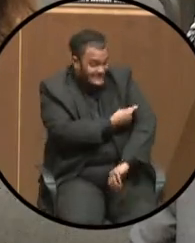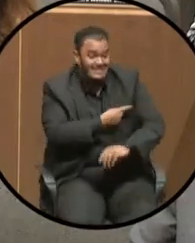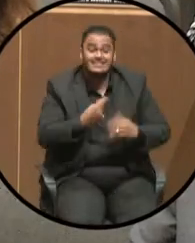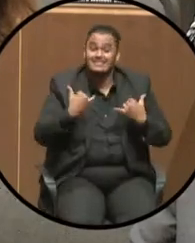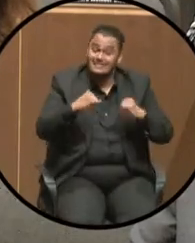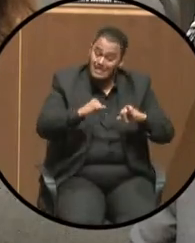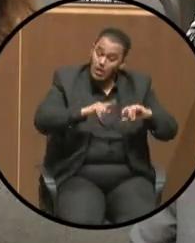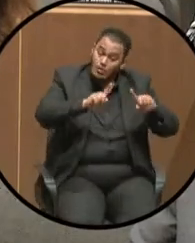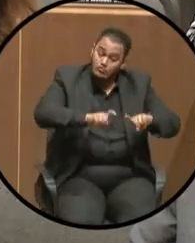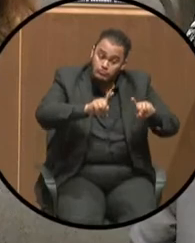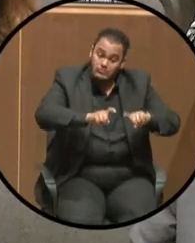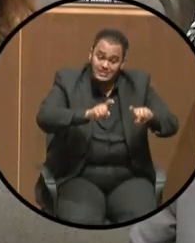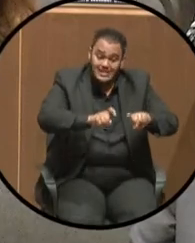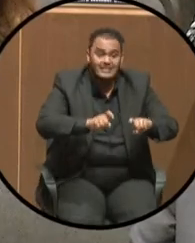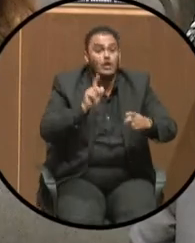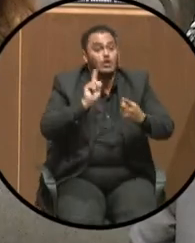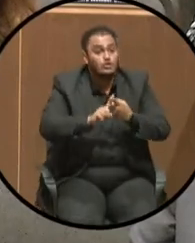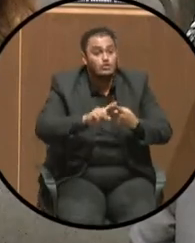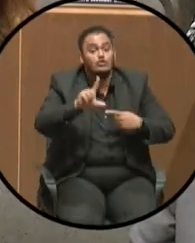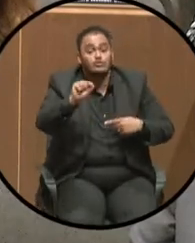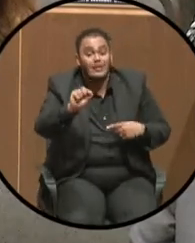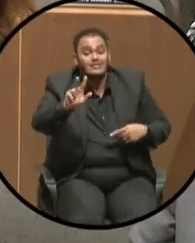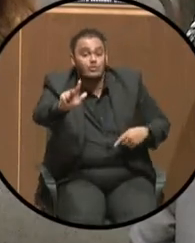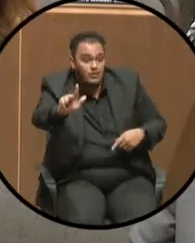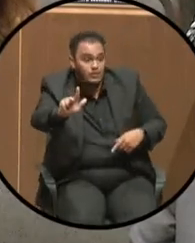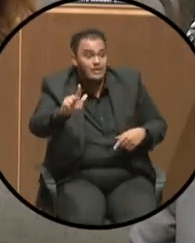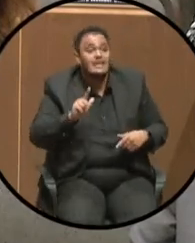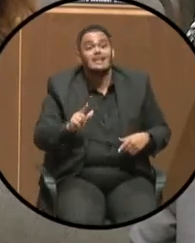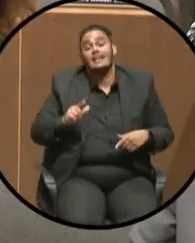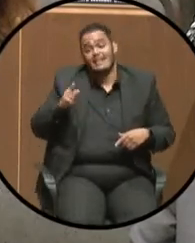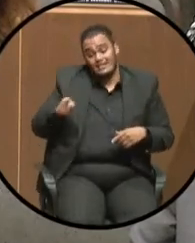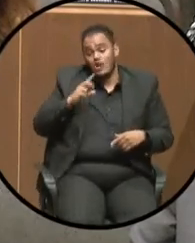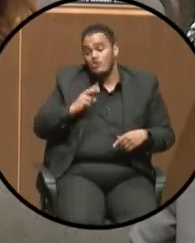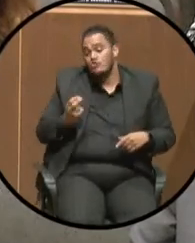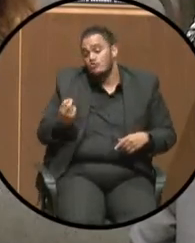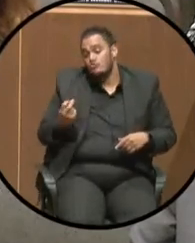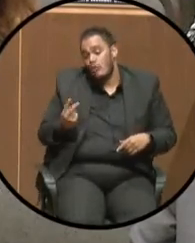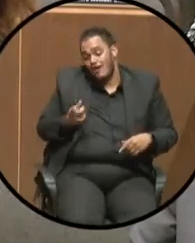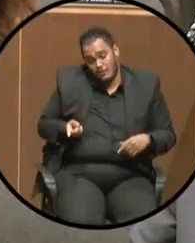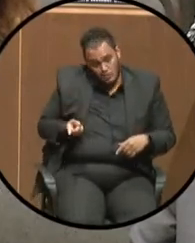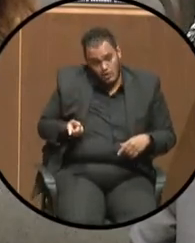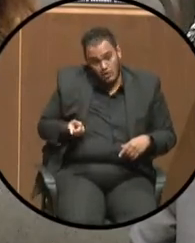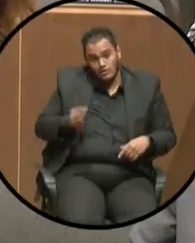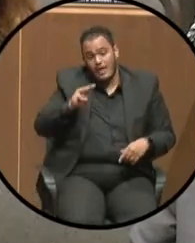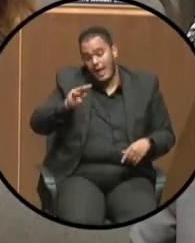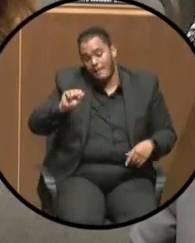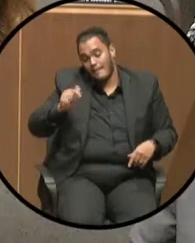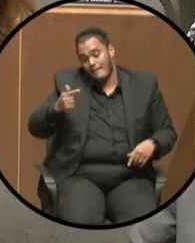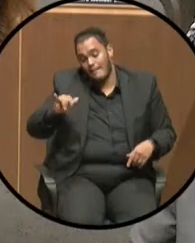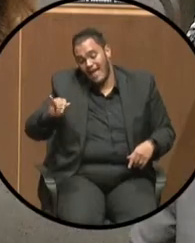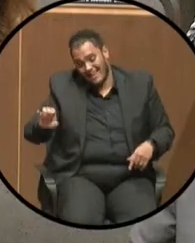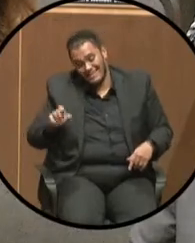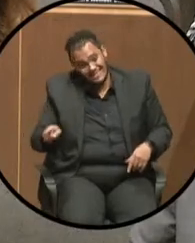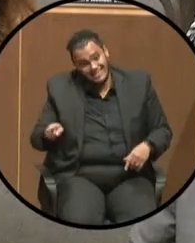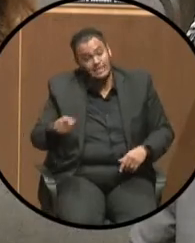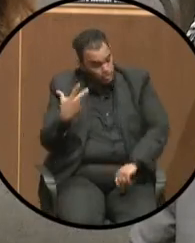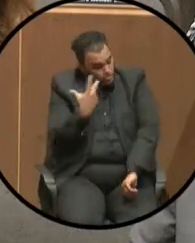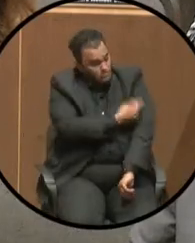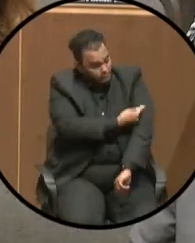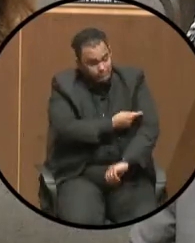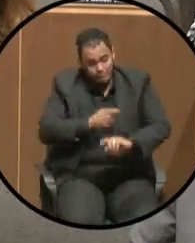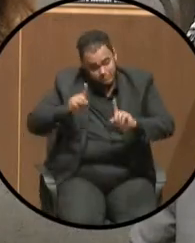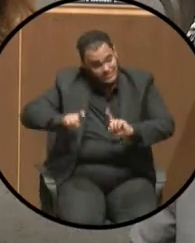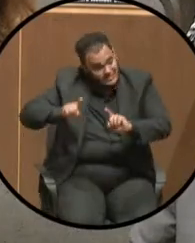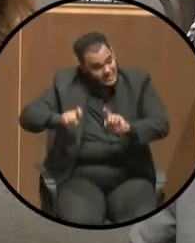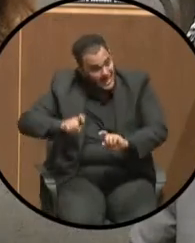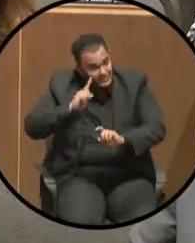A 12-year-old Maggie is in the clinical trials right now. Well, she was until she ended up being paralyzed in a wheelchair and had to use a feeding